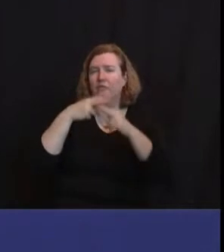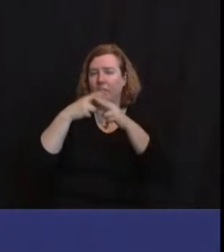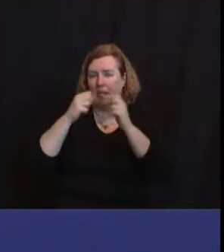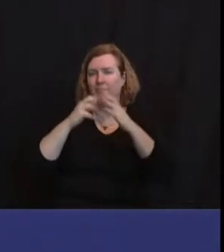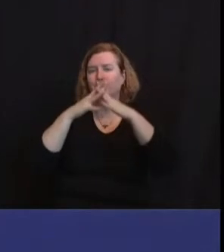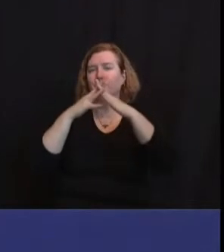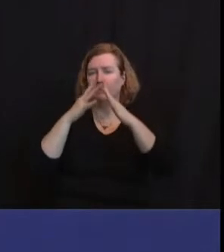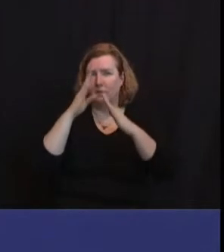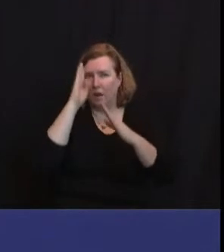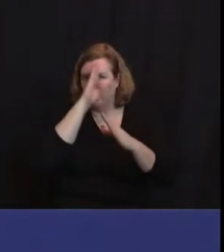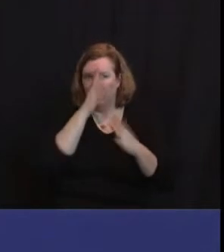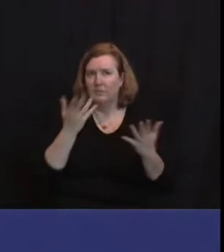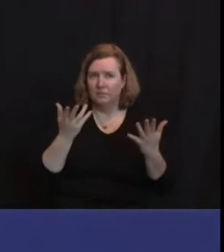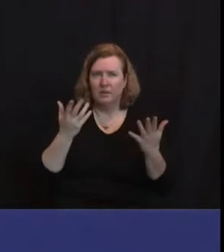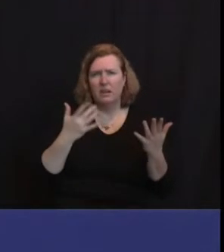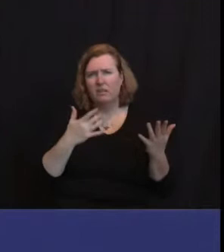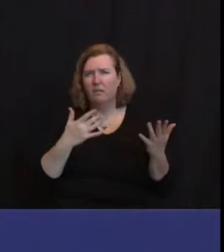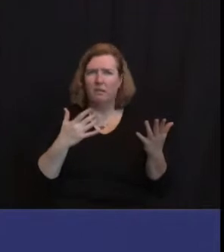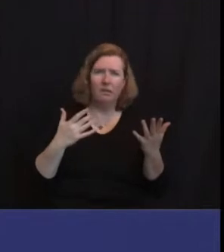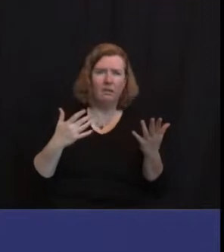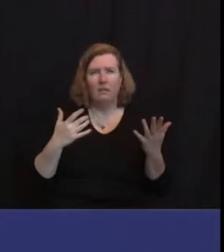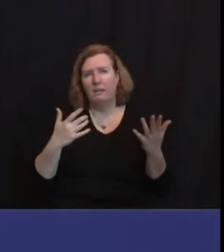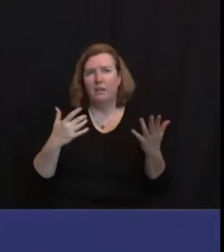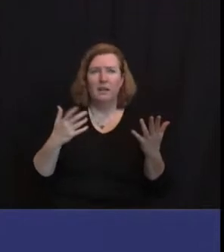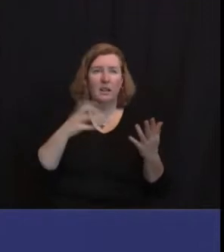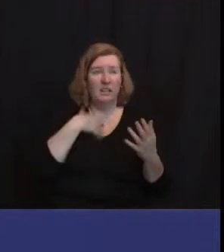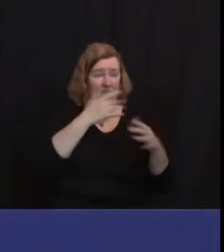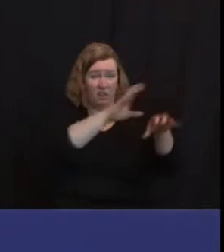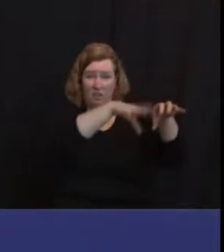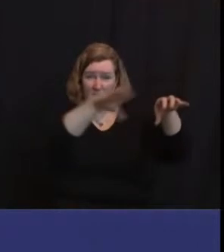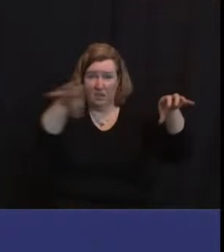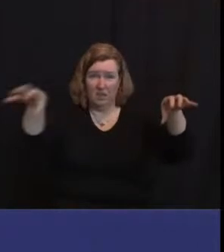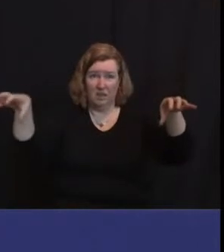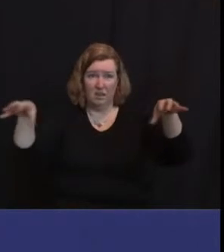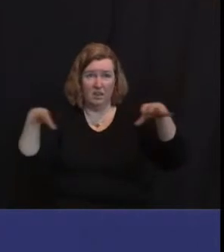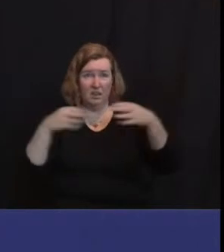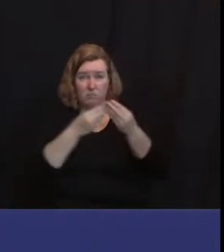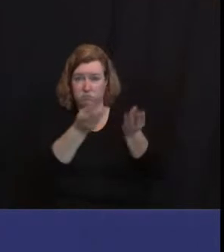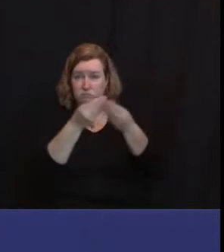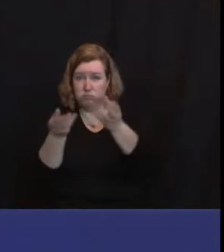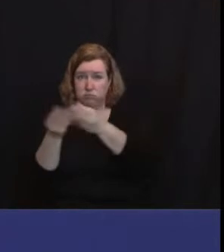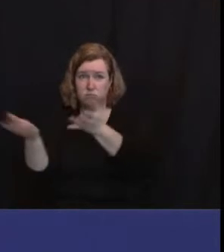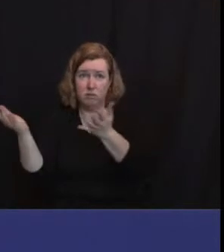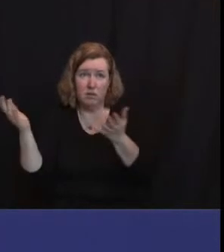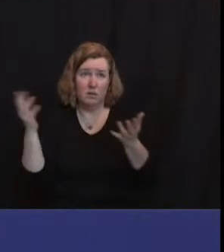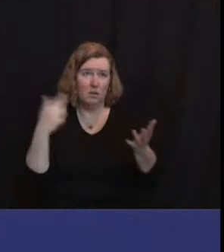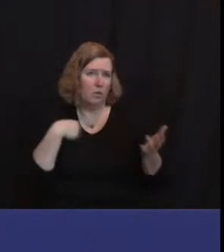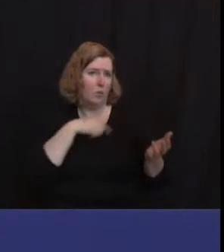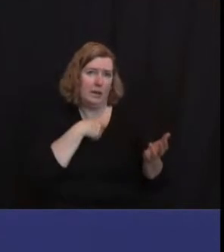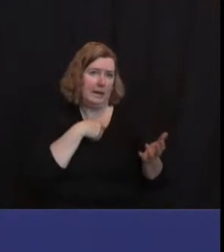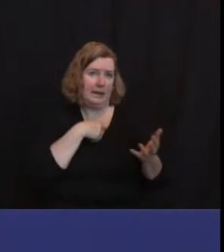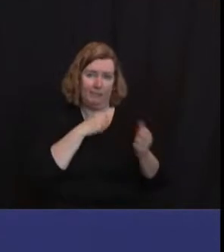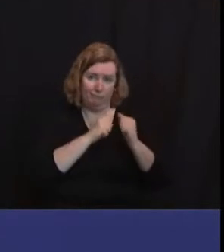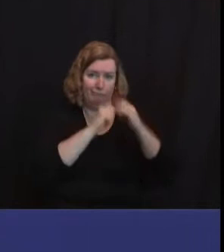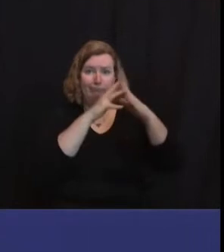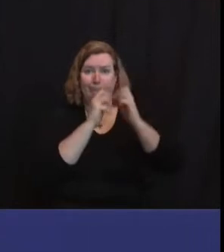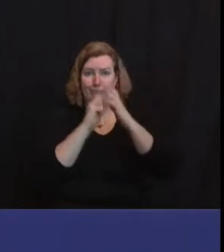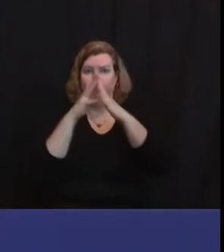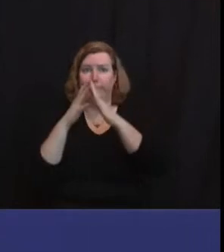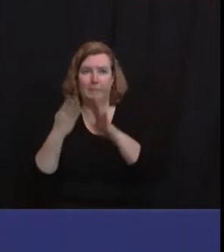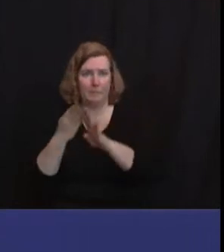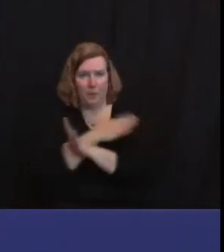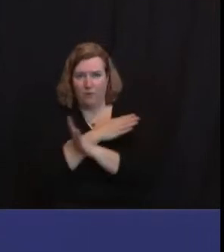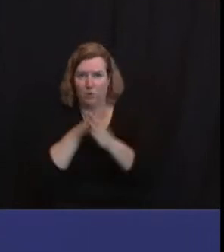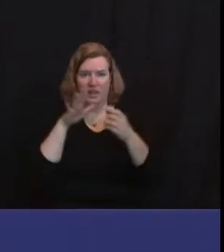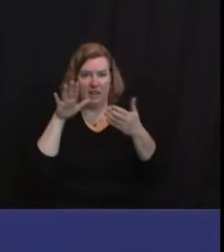the distribution that we've built. Remember, we built distribution way out ahead of the supply. In fact, it's still out ahead of the supply, but it was